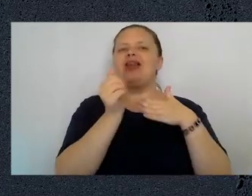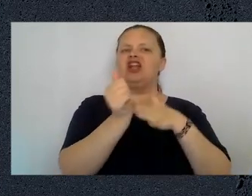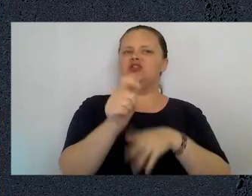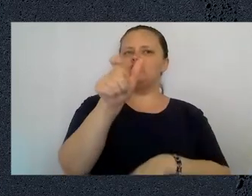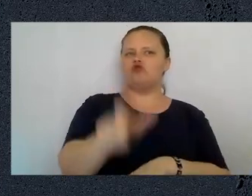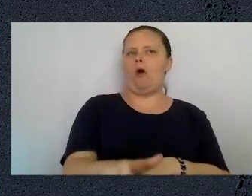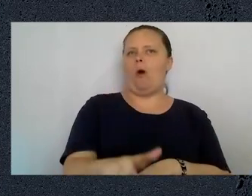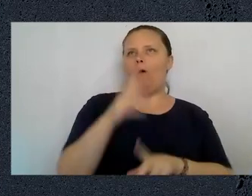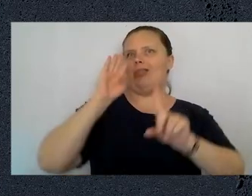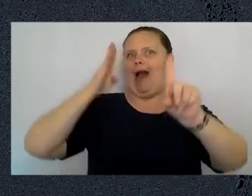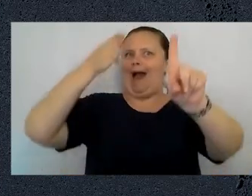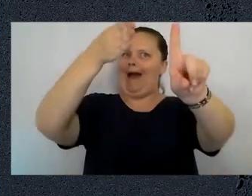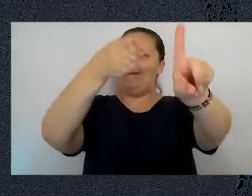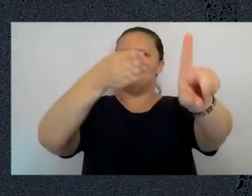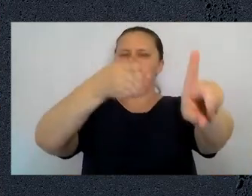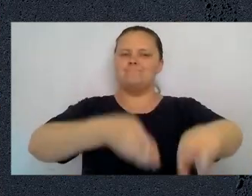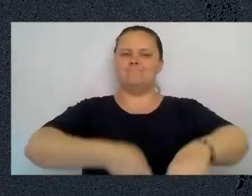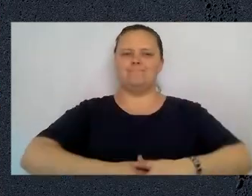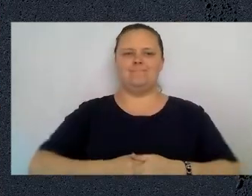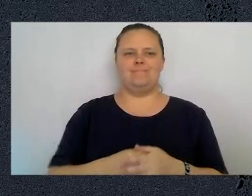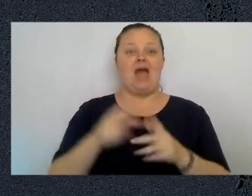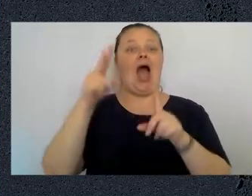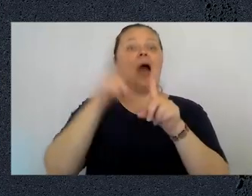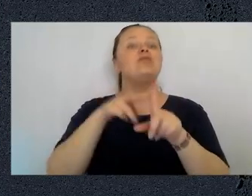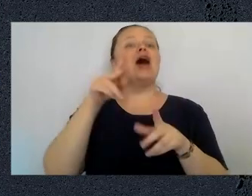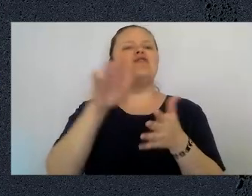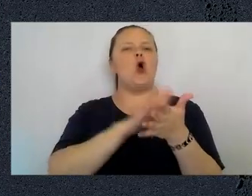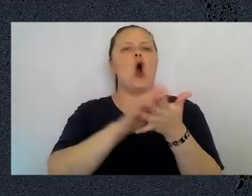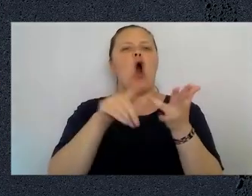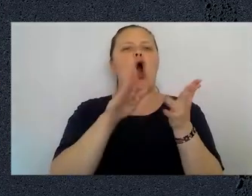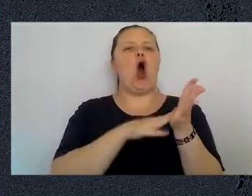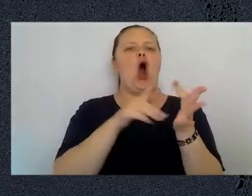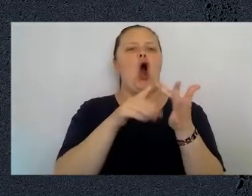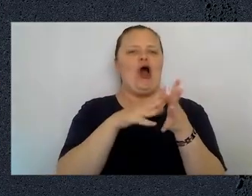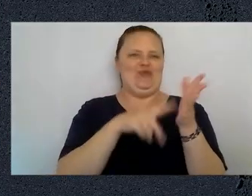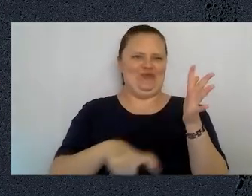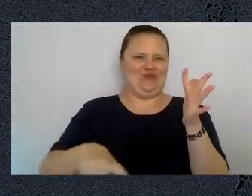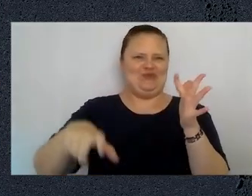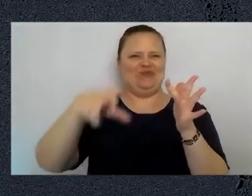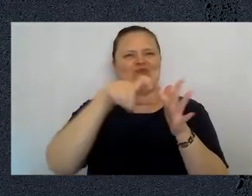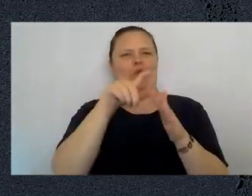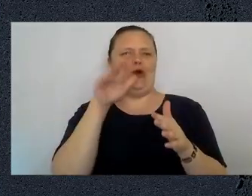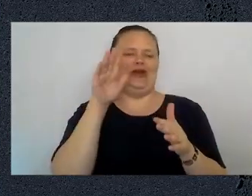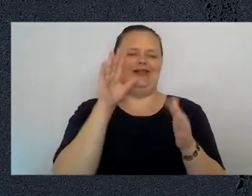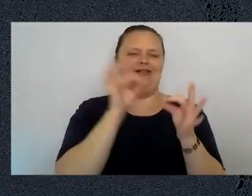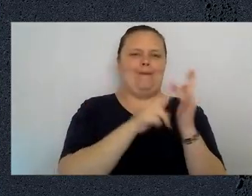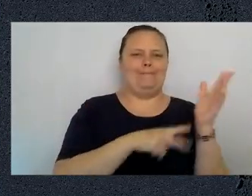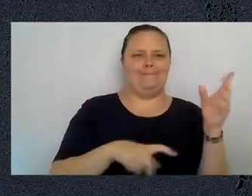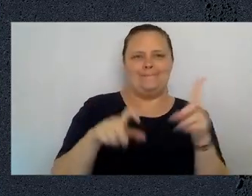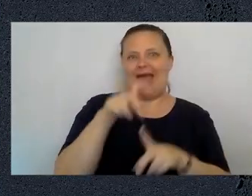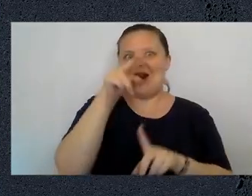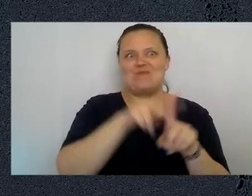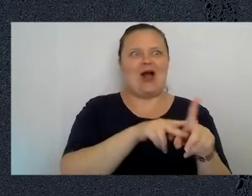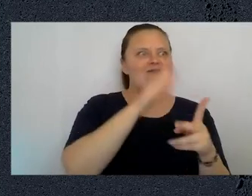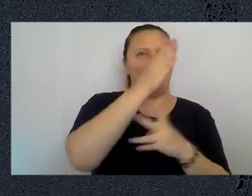or aspire to get. Apply for Homeward Bound. Apply for an elevator. Apply for lots of these things